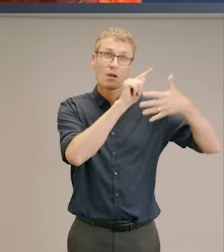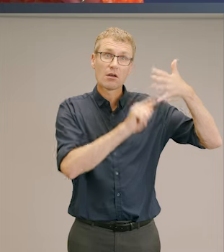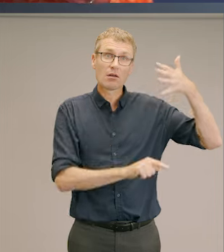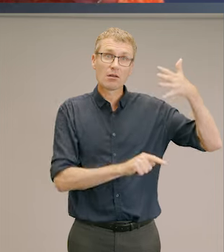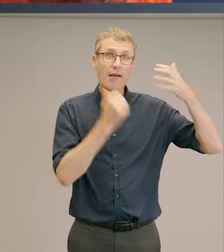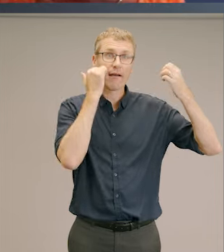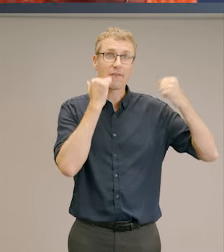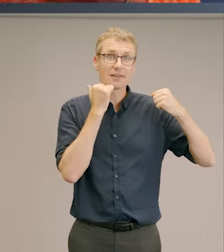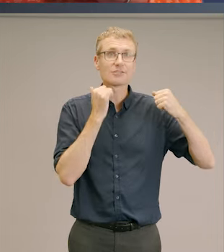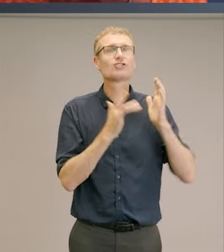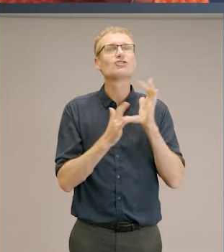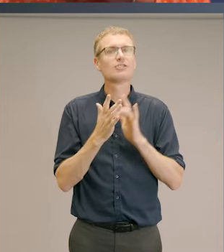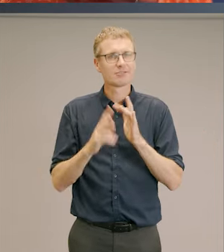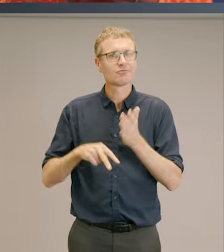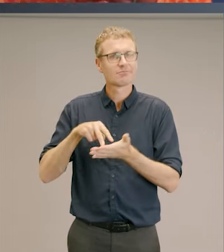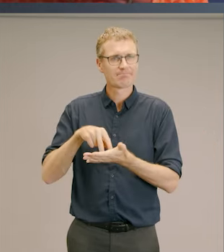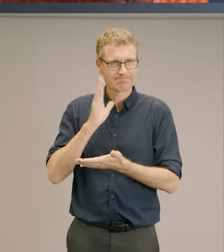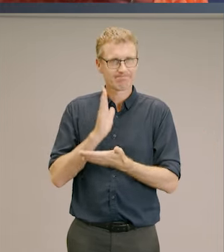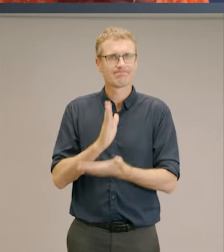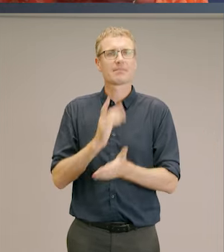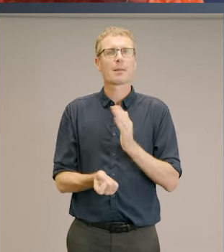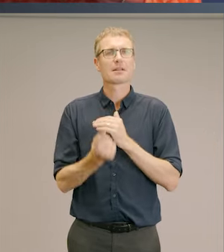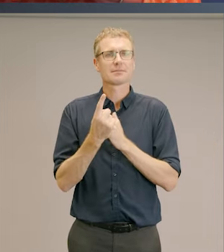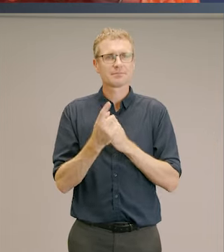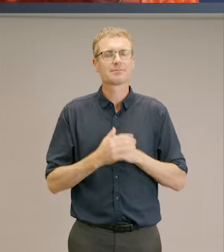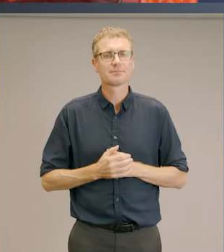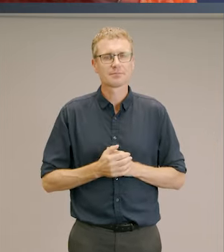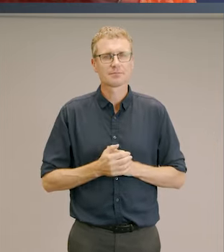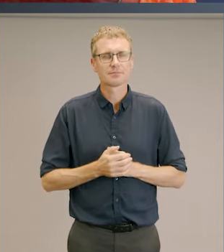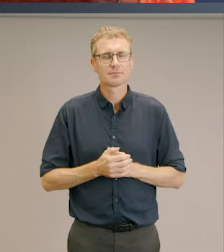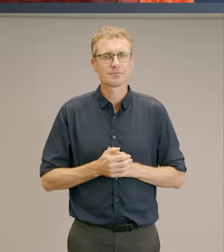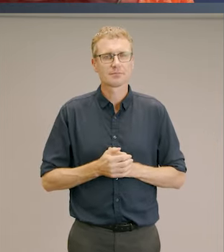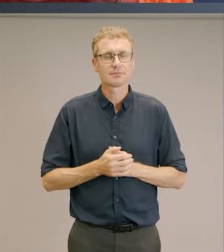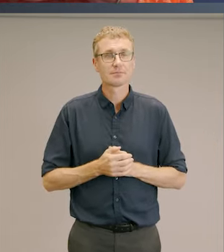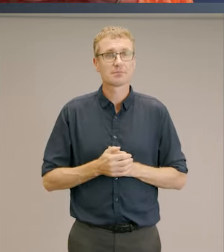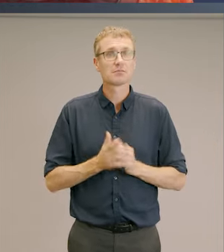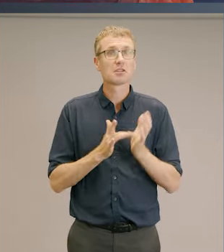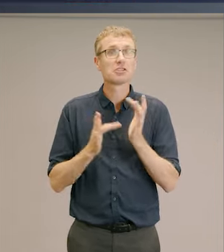reasons to show us that Jesus' resurrection was true.